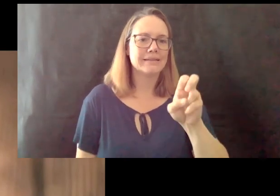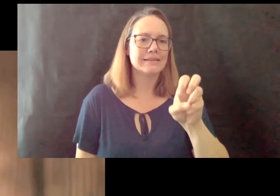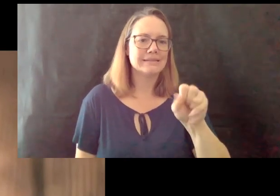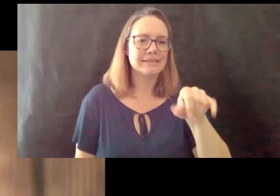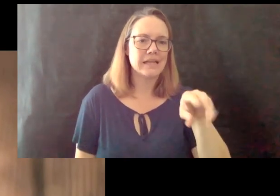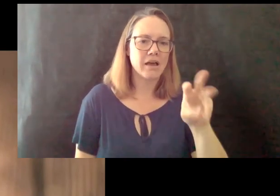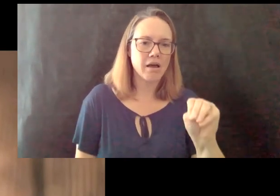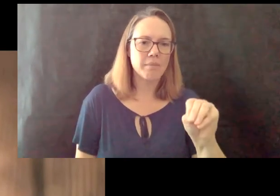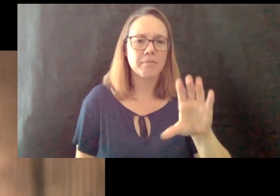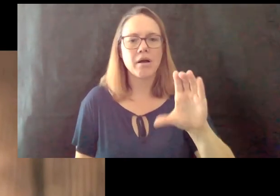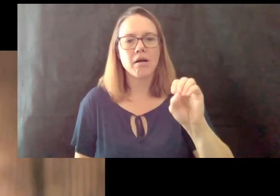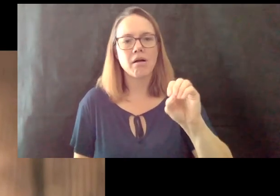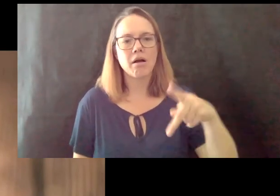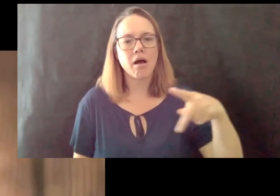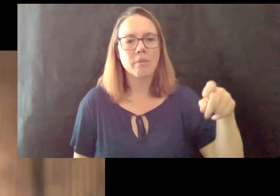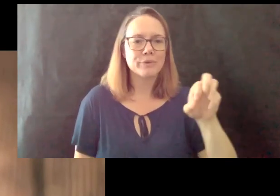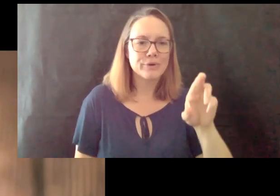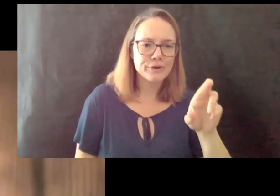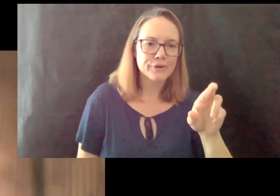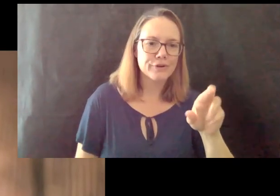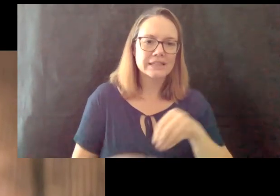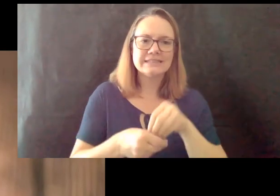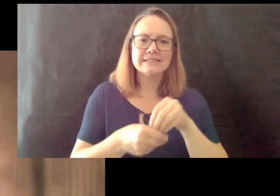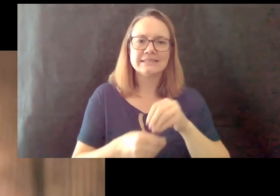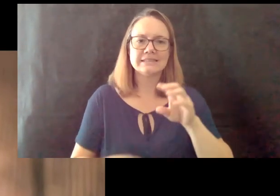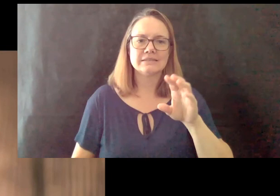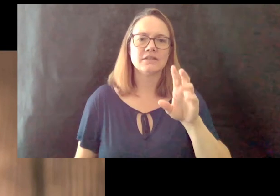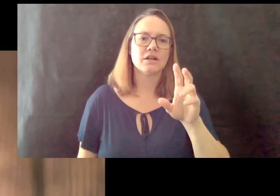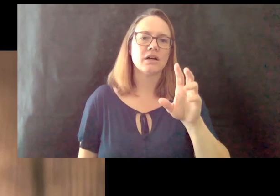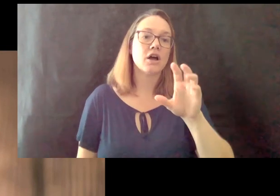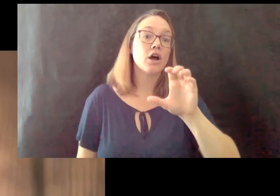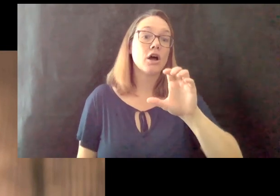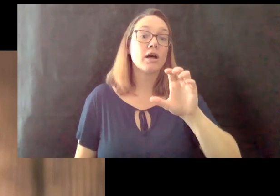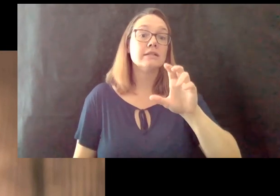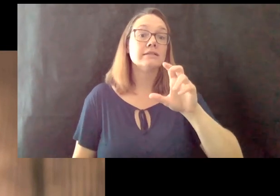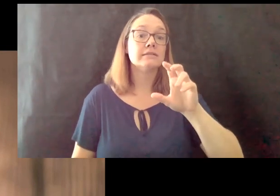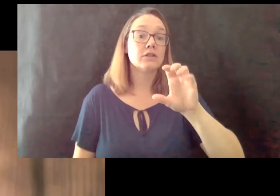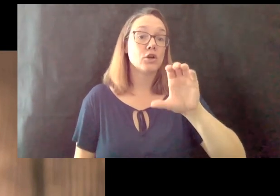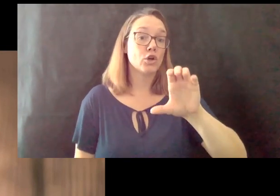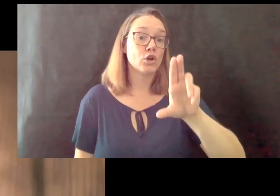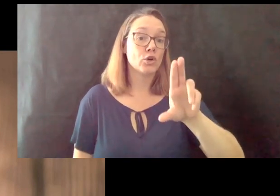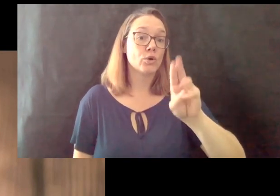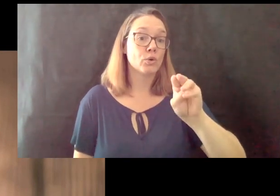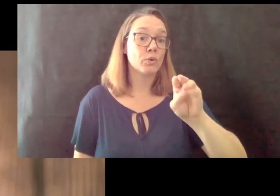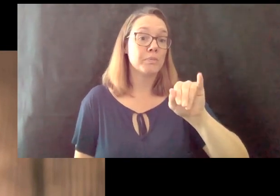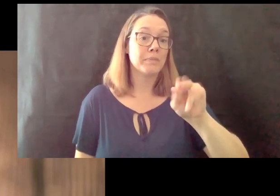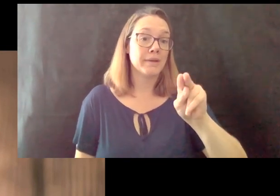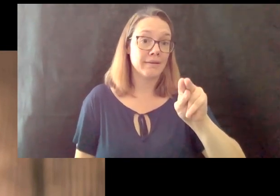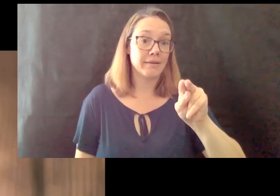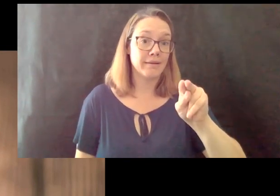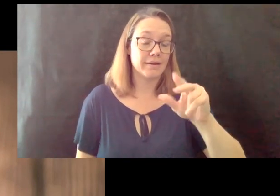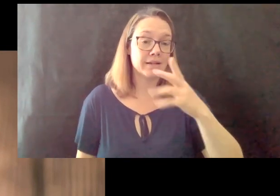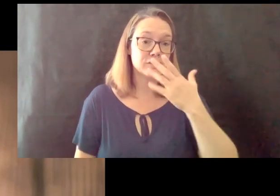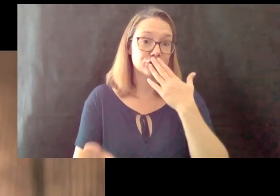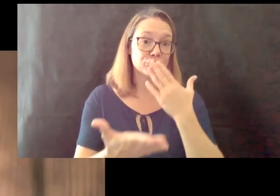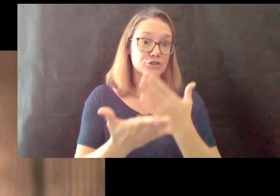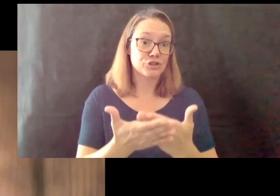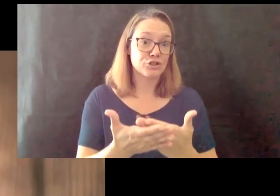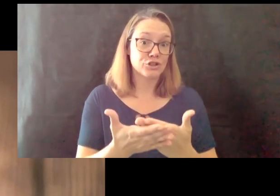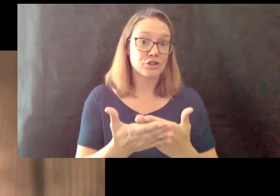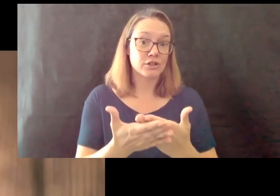K, manganese, and copper, some essential vitamins here. Things like cumin. Using cumin is